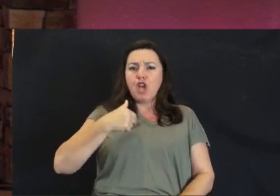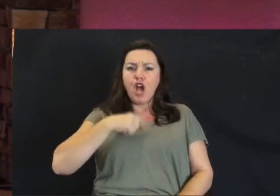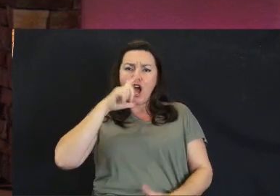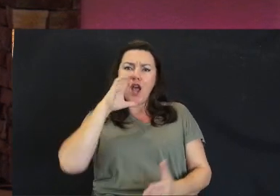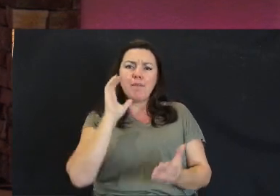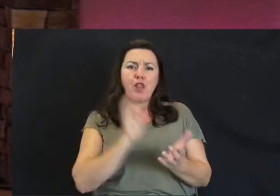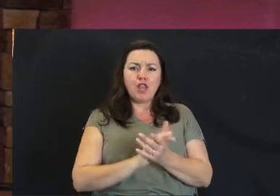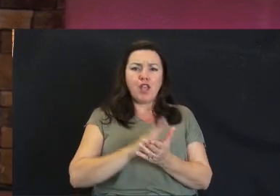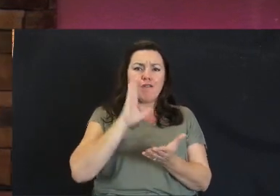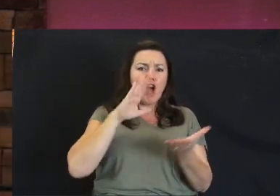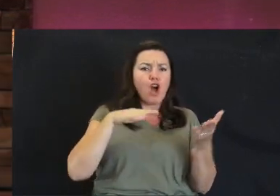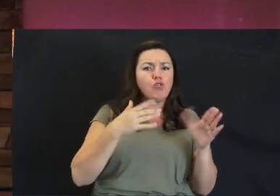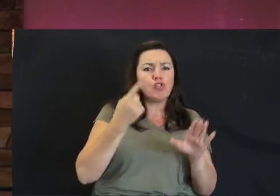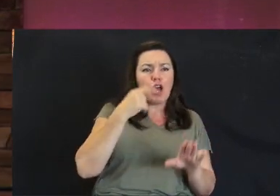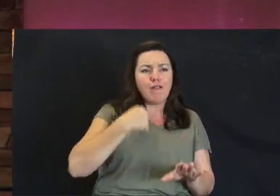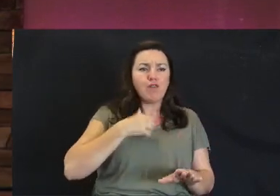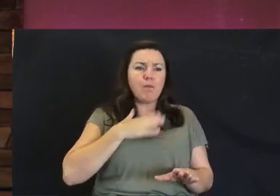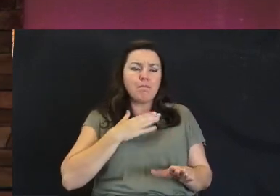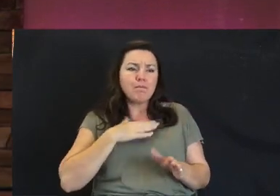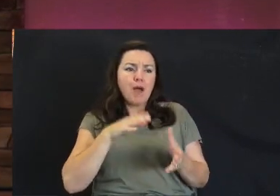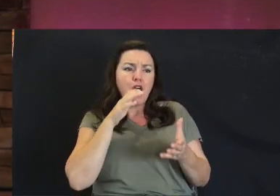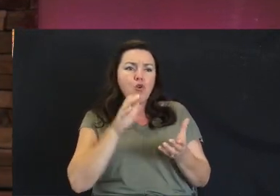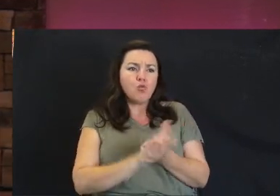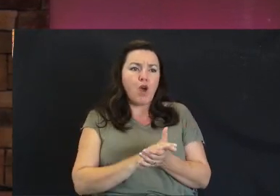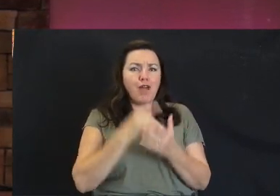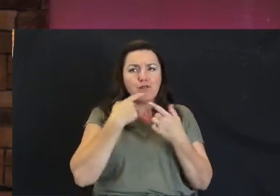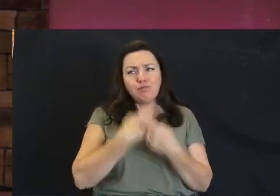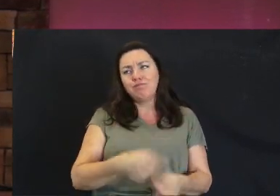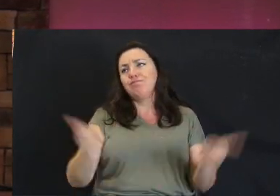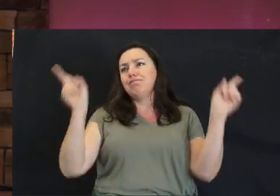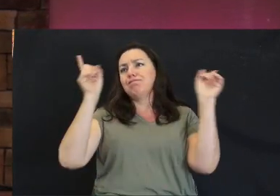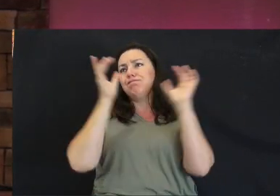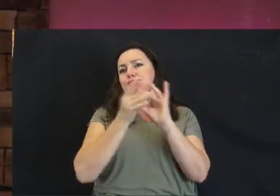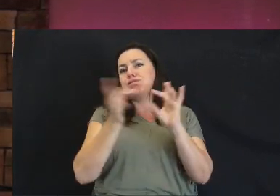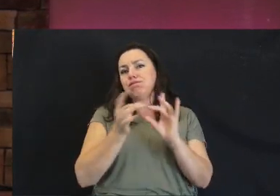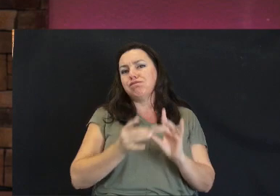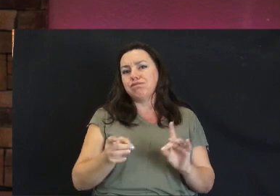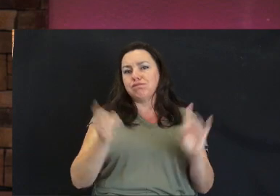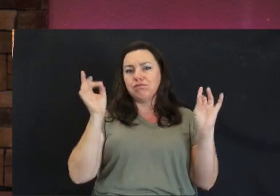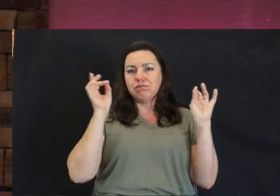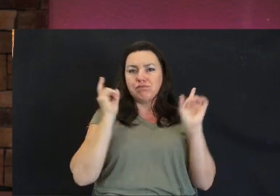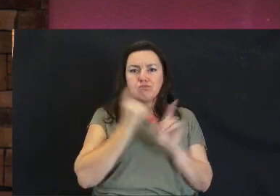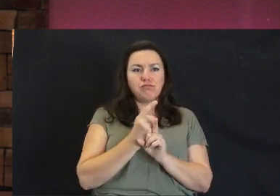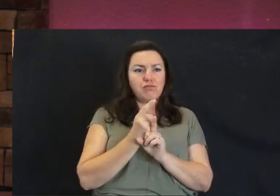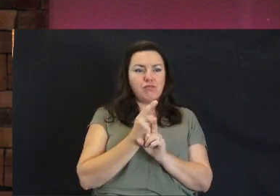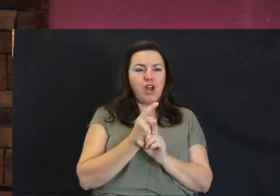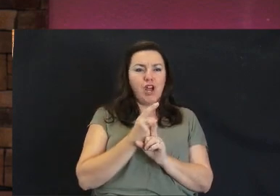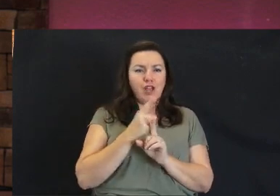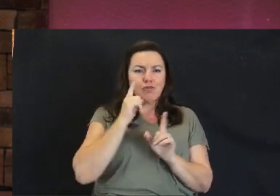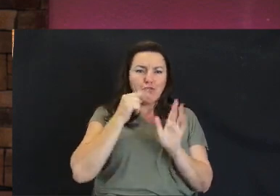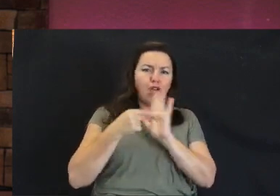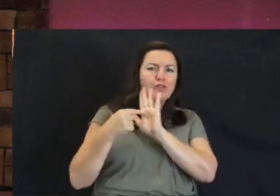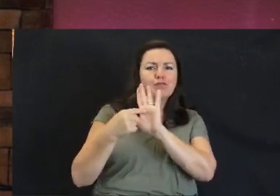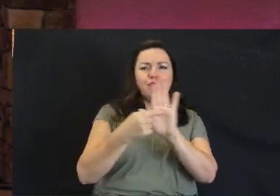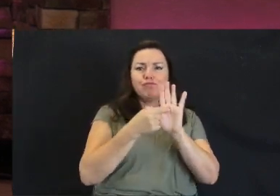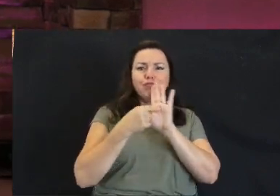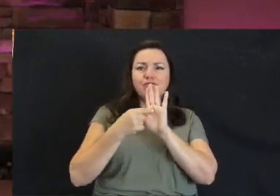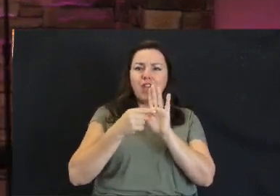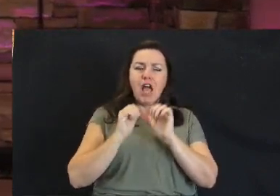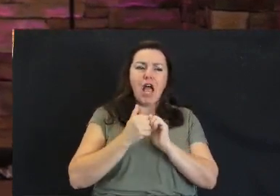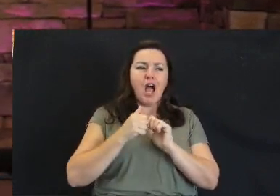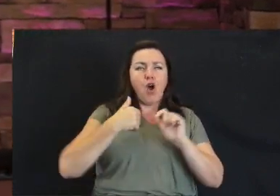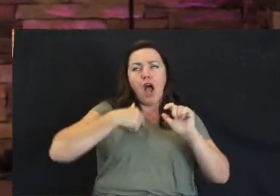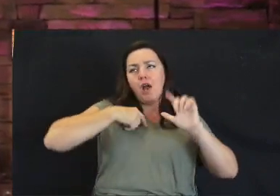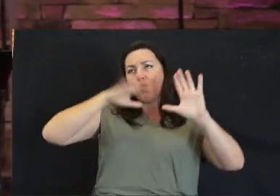believe I'll die for my wife And I proclaim it With all this Virtue signaling That I can I will virtue signal Just how